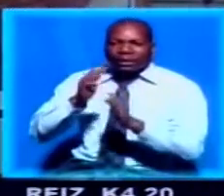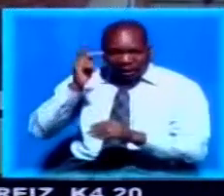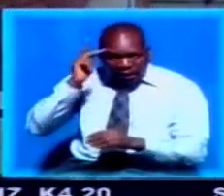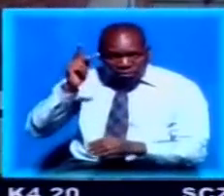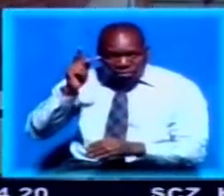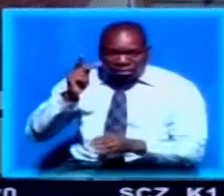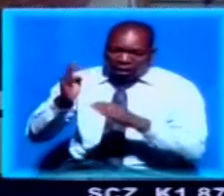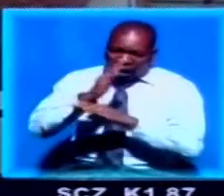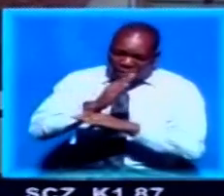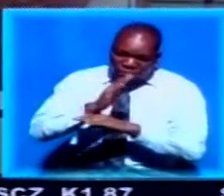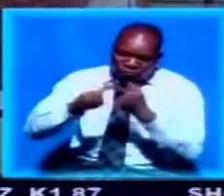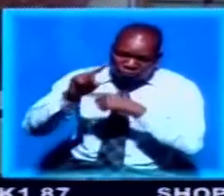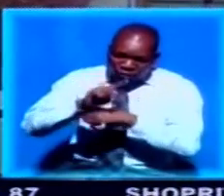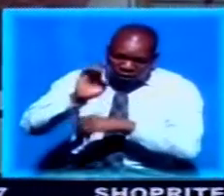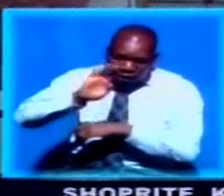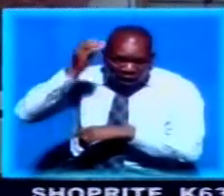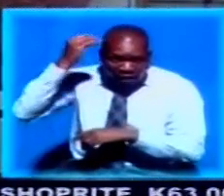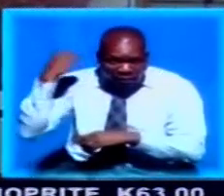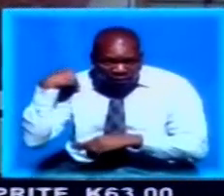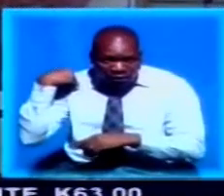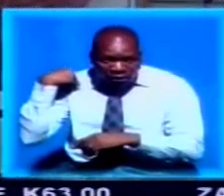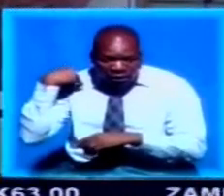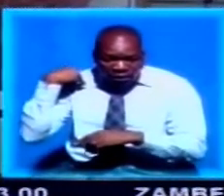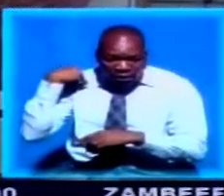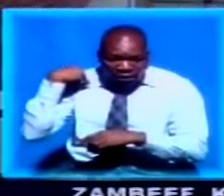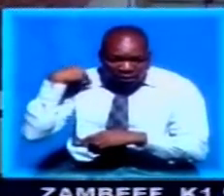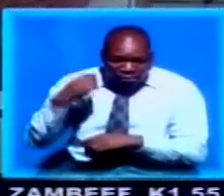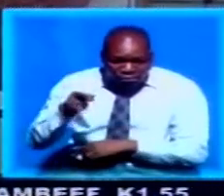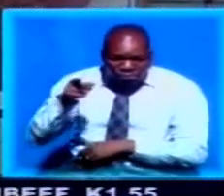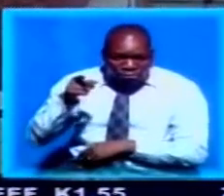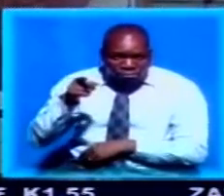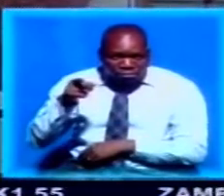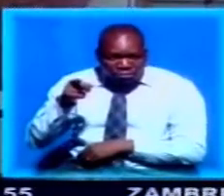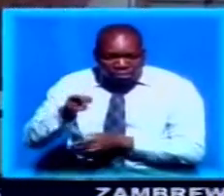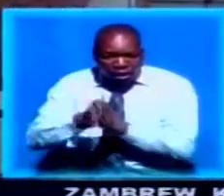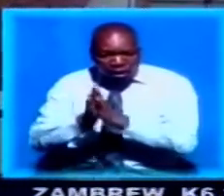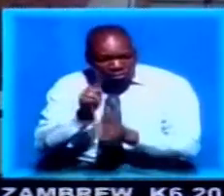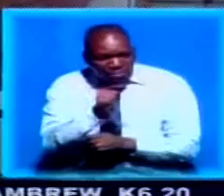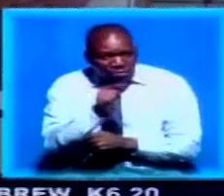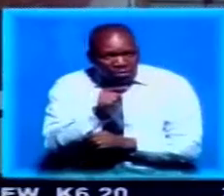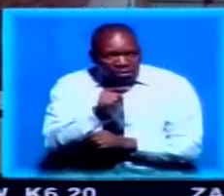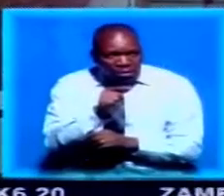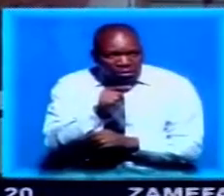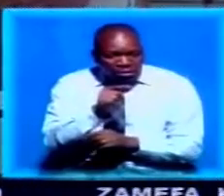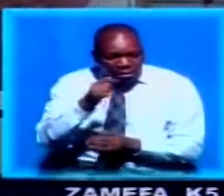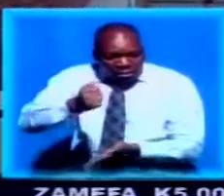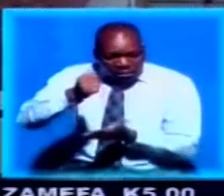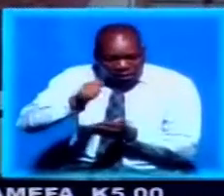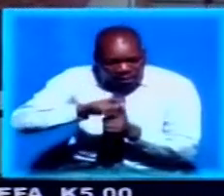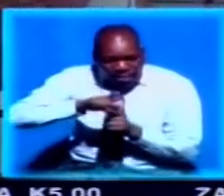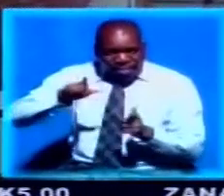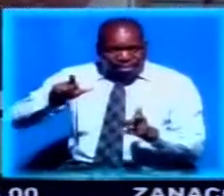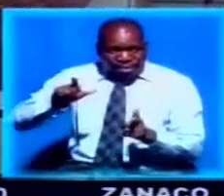office this afternoon. And Kitwe District Commissioner Chandakabwe appealed to the minister to consider increasing funding under the